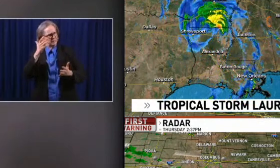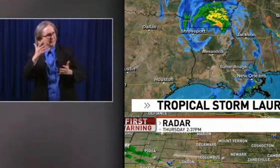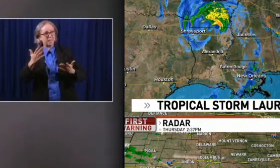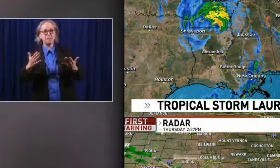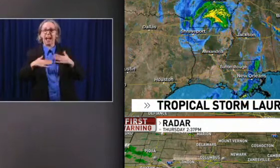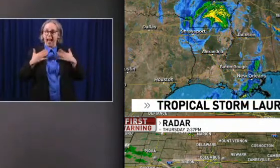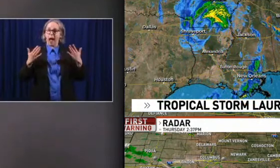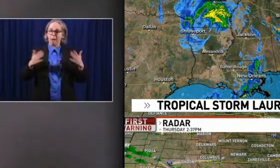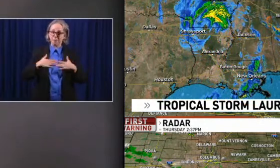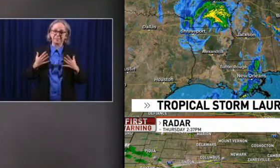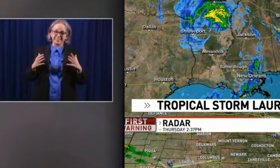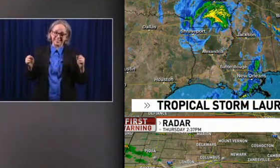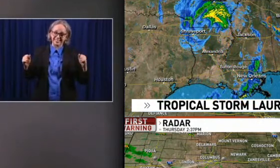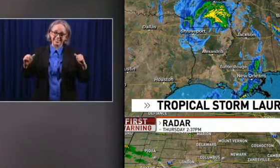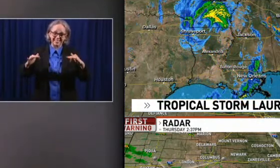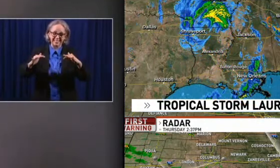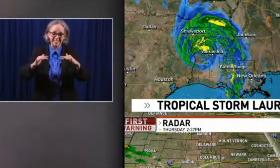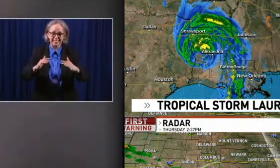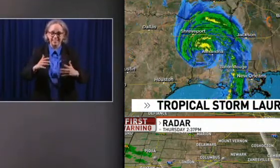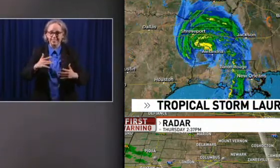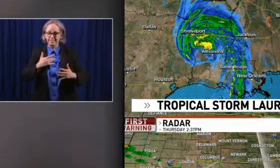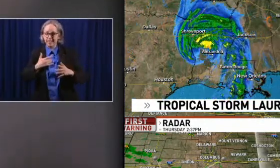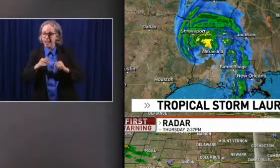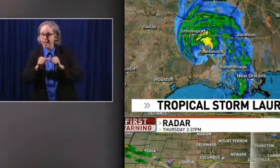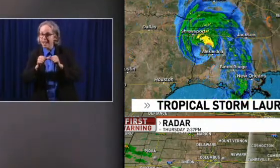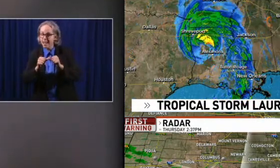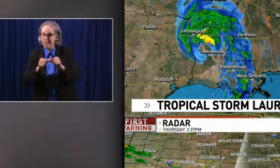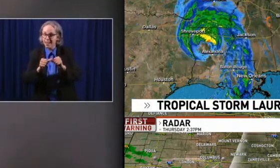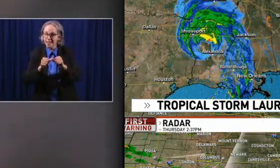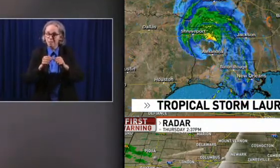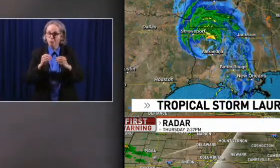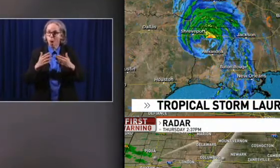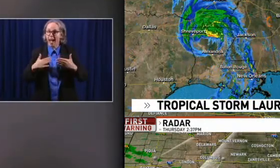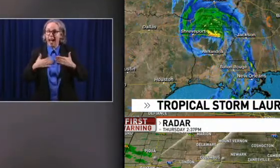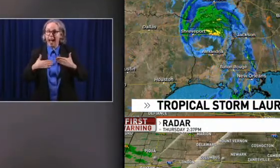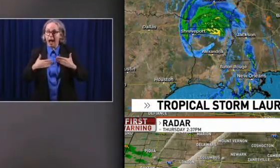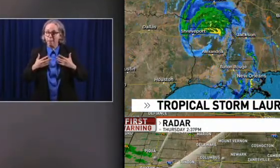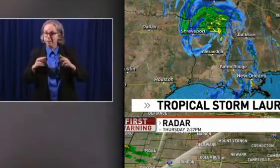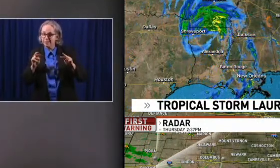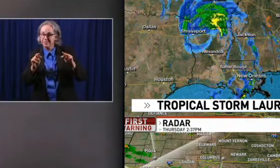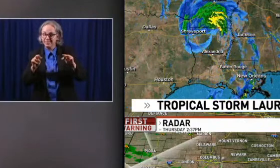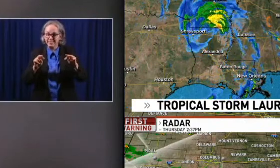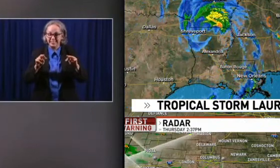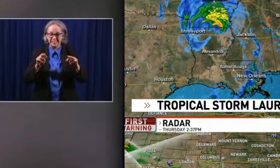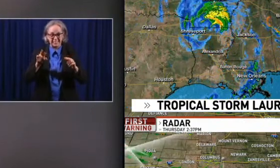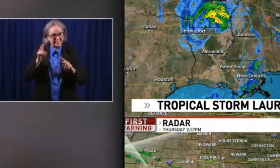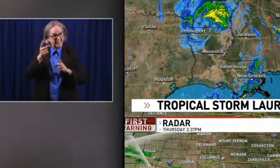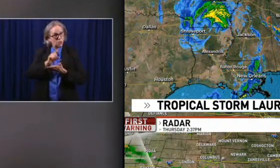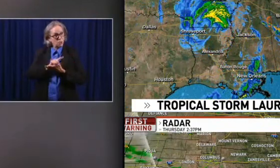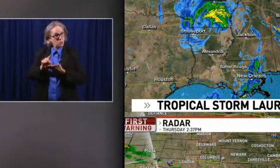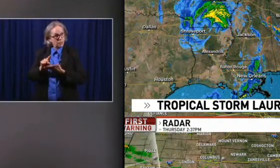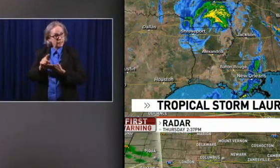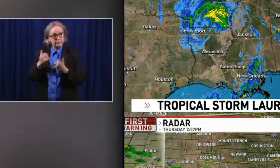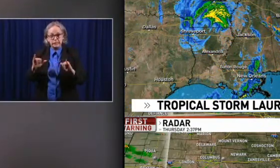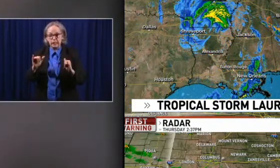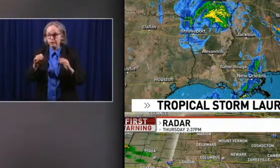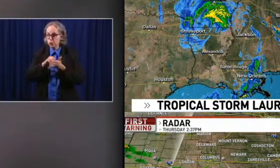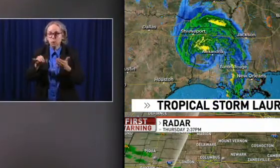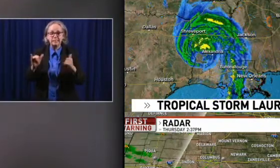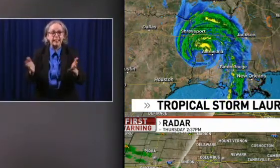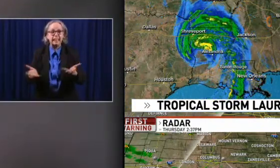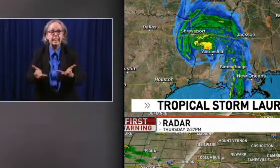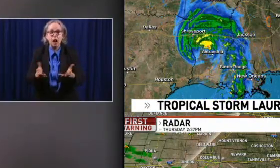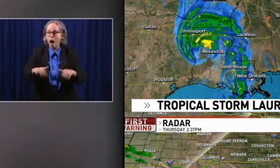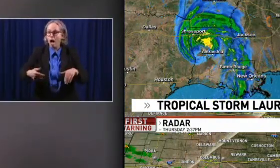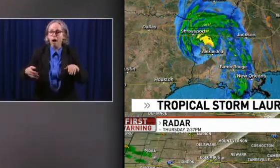even happier. We're almost to the end of week 2, and they're delighted that we're not having to go home. And